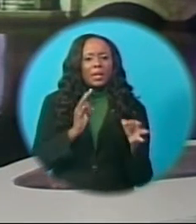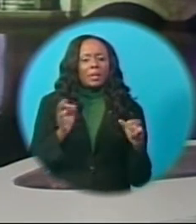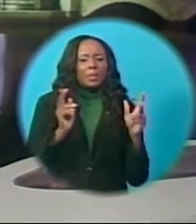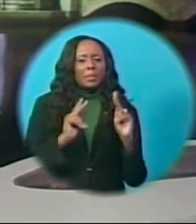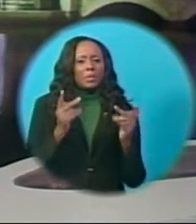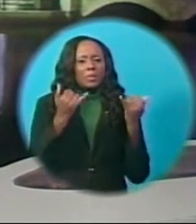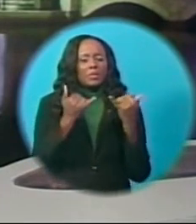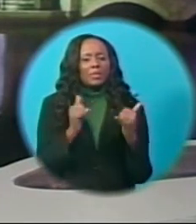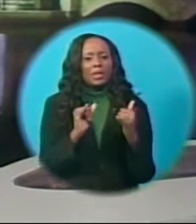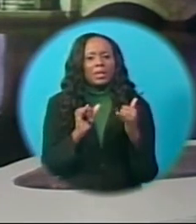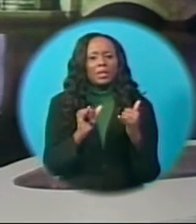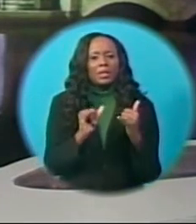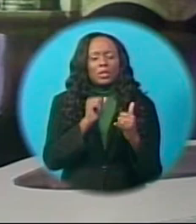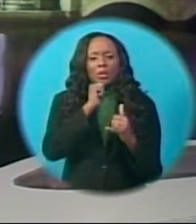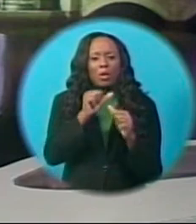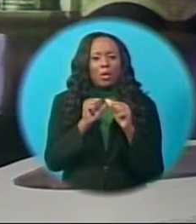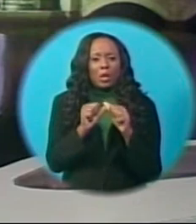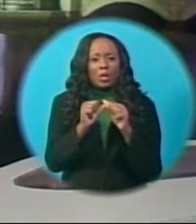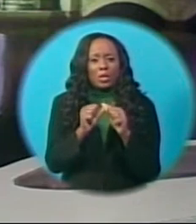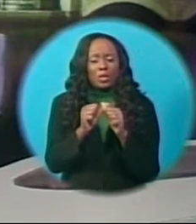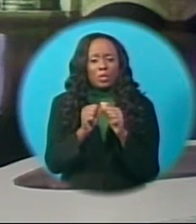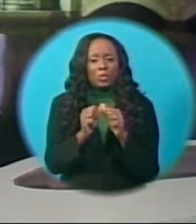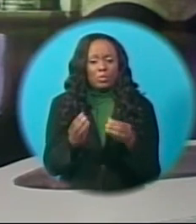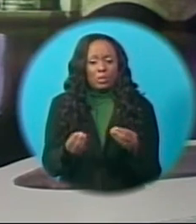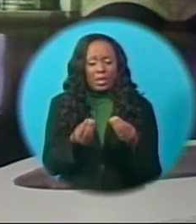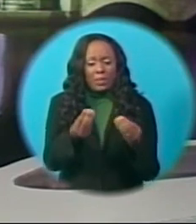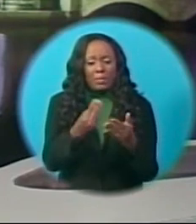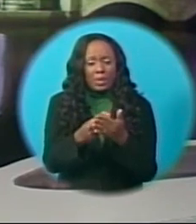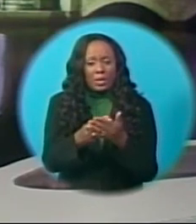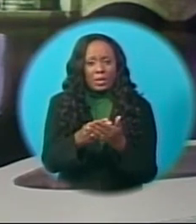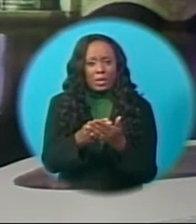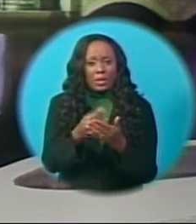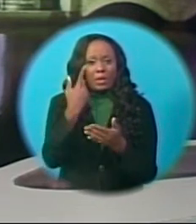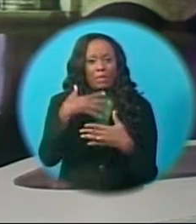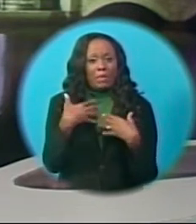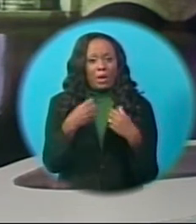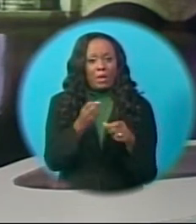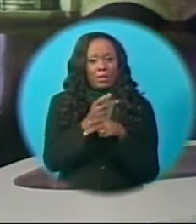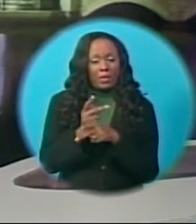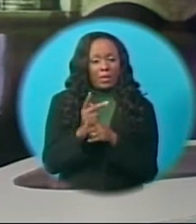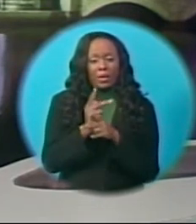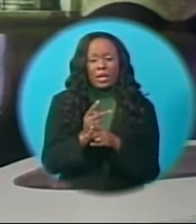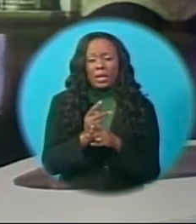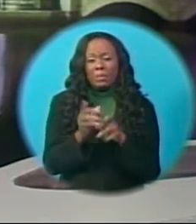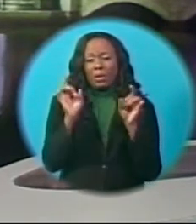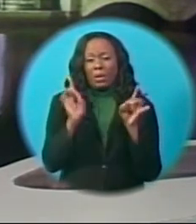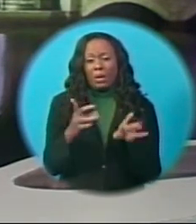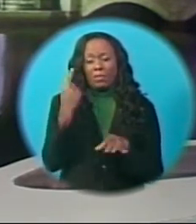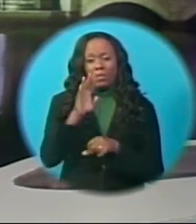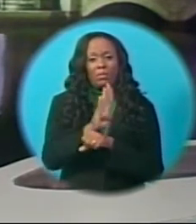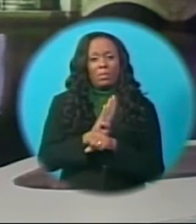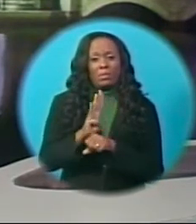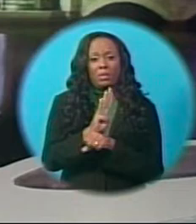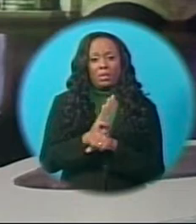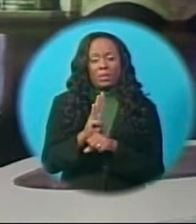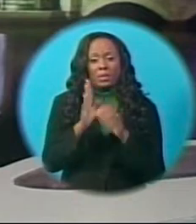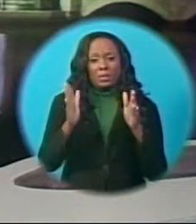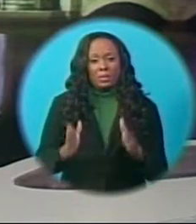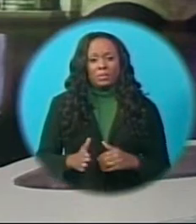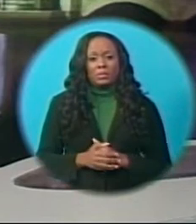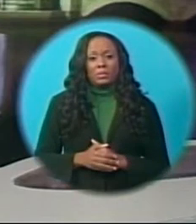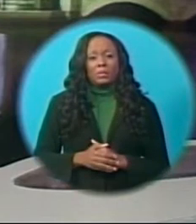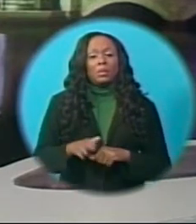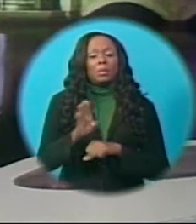would be political suicide if any attempt is made to discontinue the financing of healthcare services. He says Barbadians have